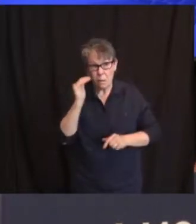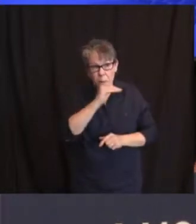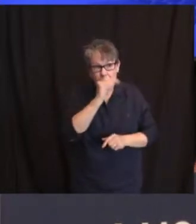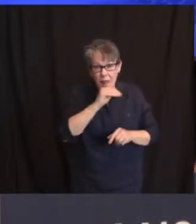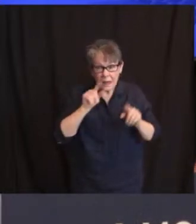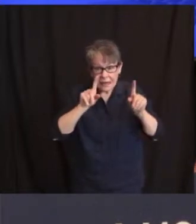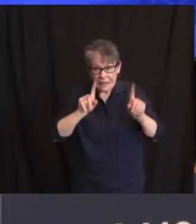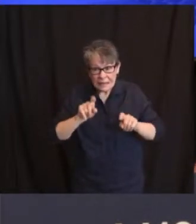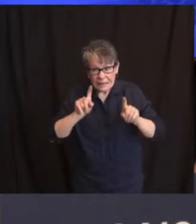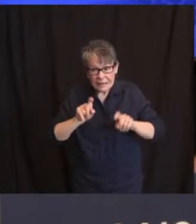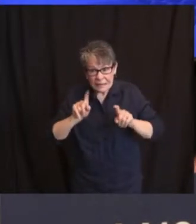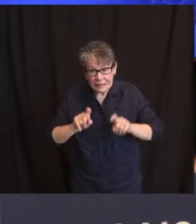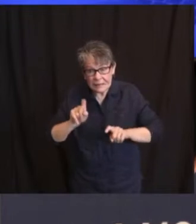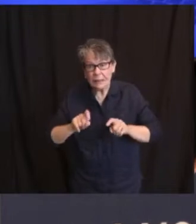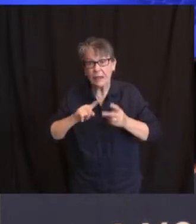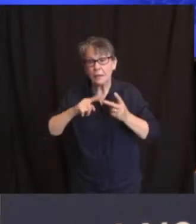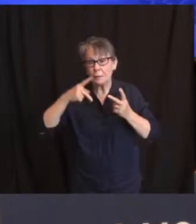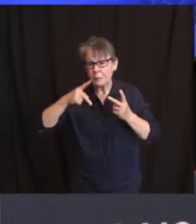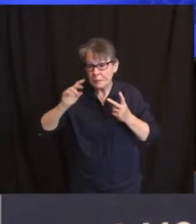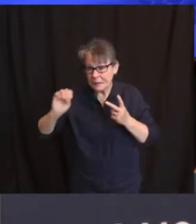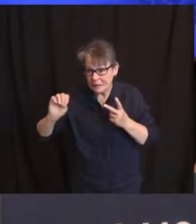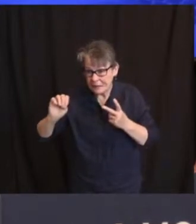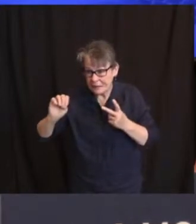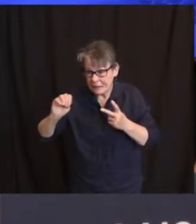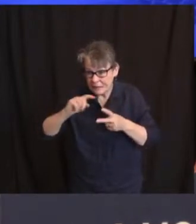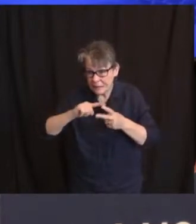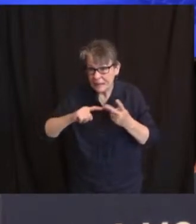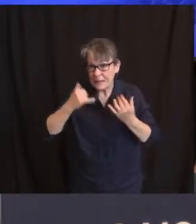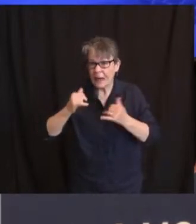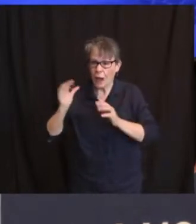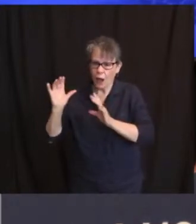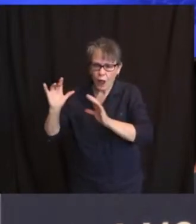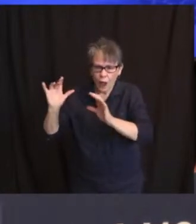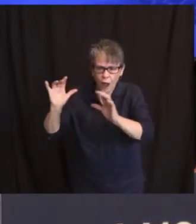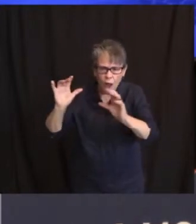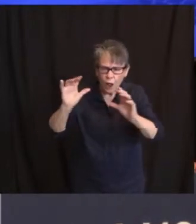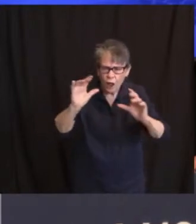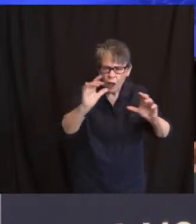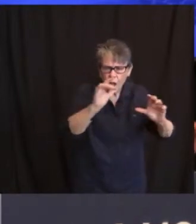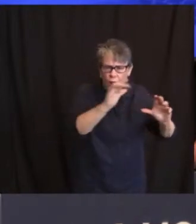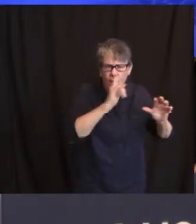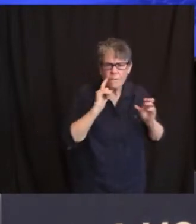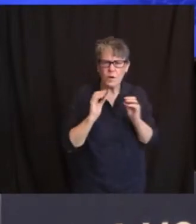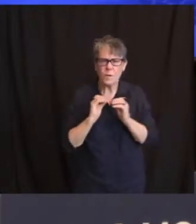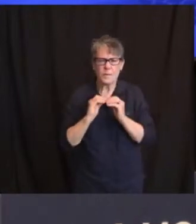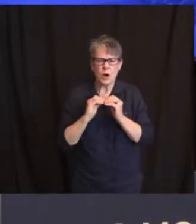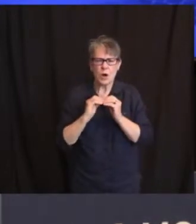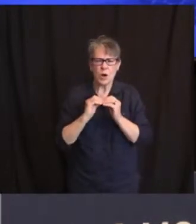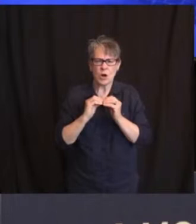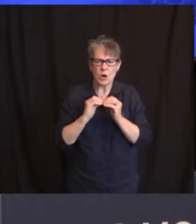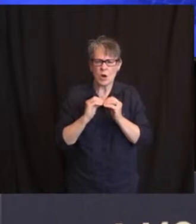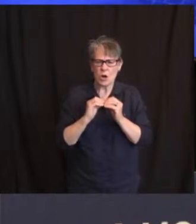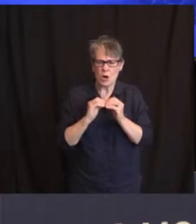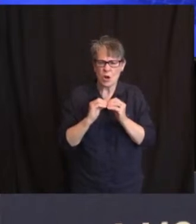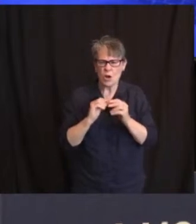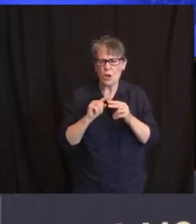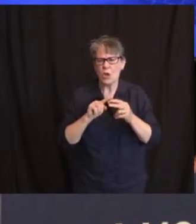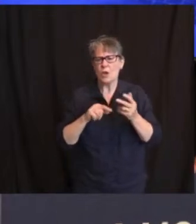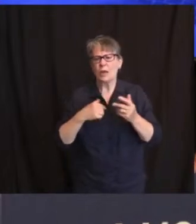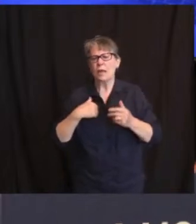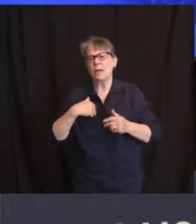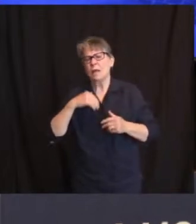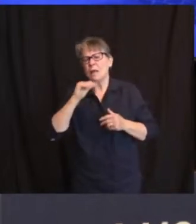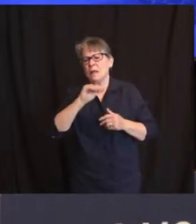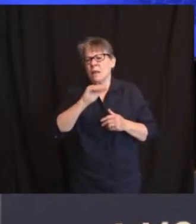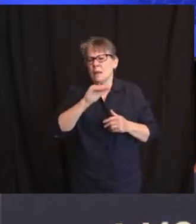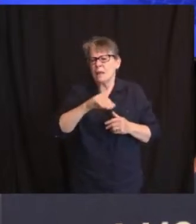16 vendors across the country to get that. We have asked the long-term care facilities to let us know as part of their daily reporting, so